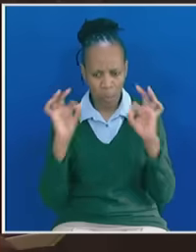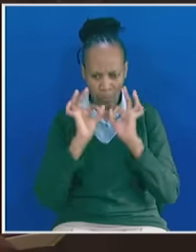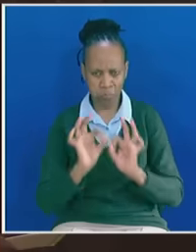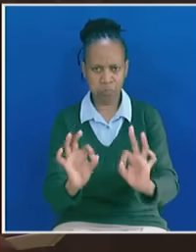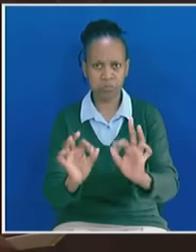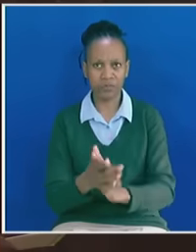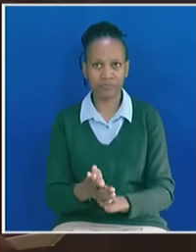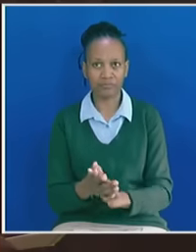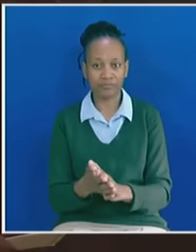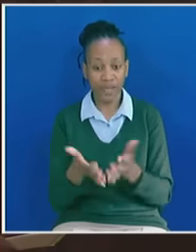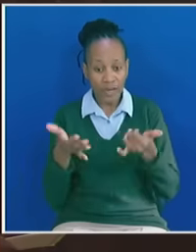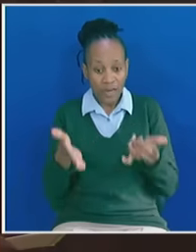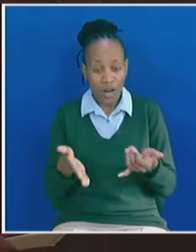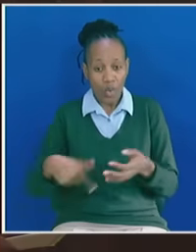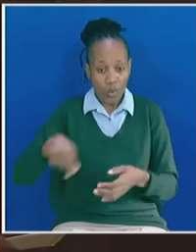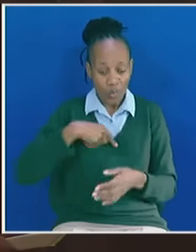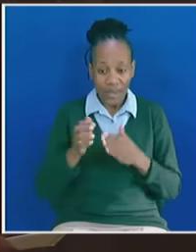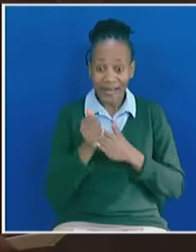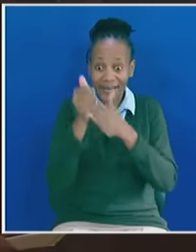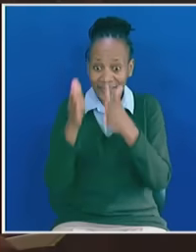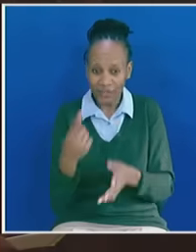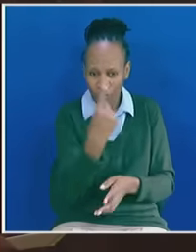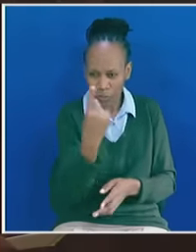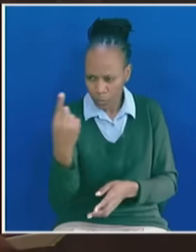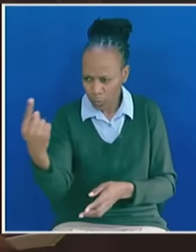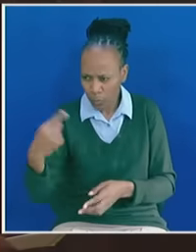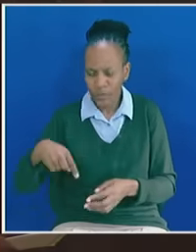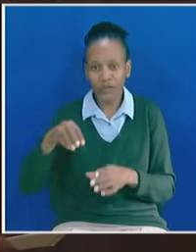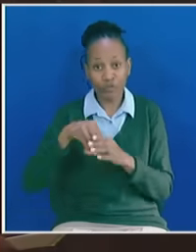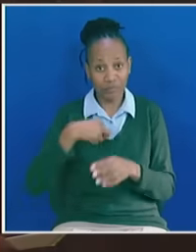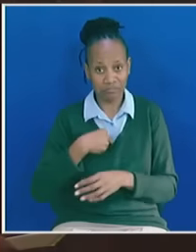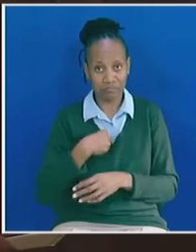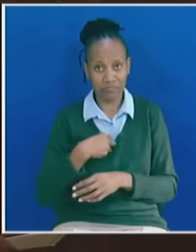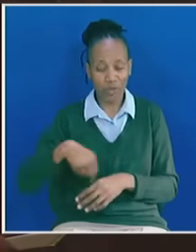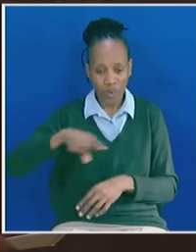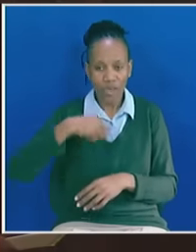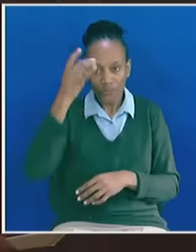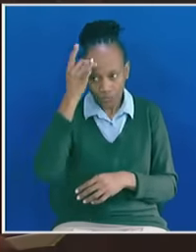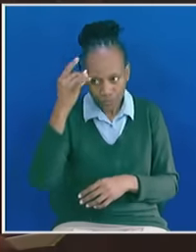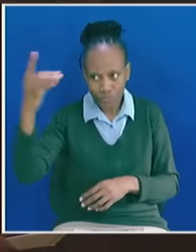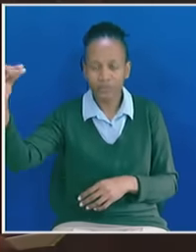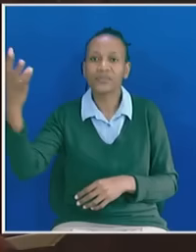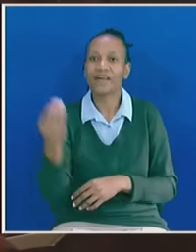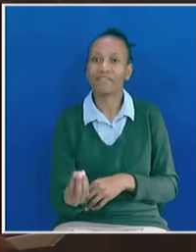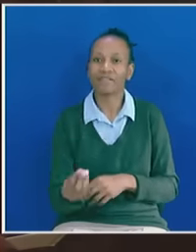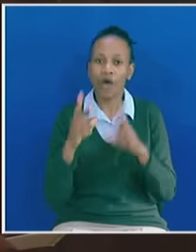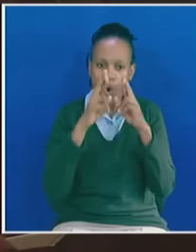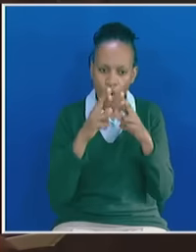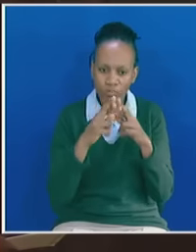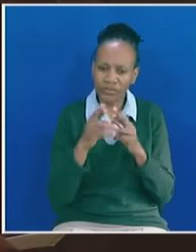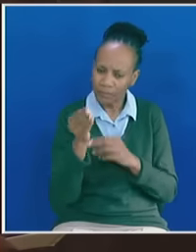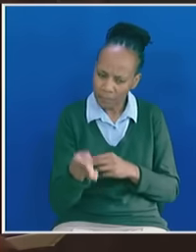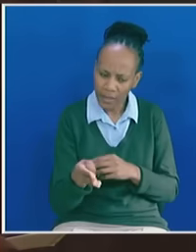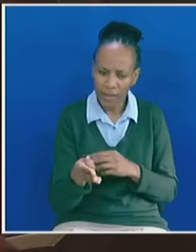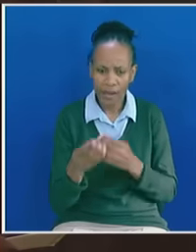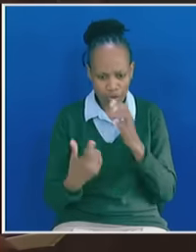In our hands as leaders in this house, we hold the dreams, the hopes, and